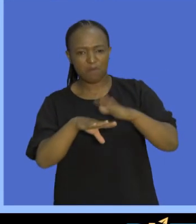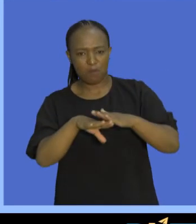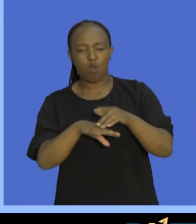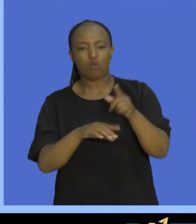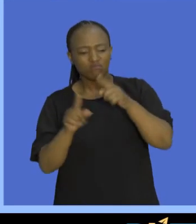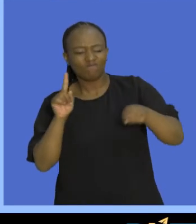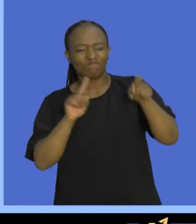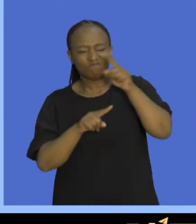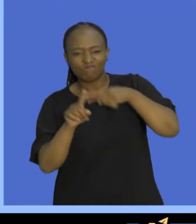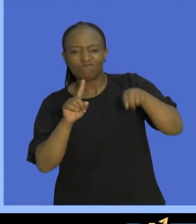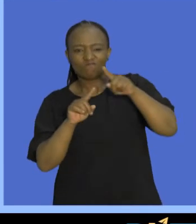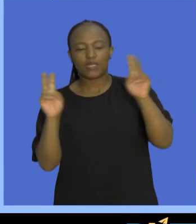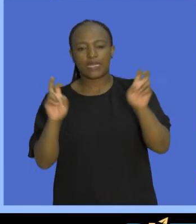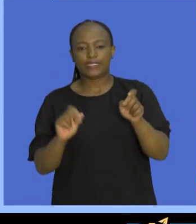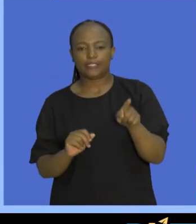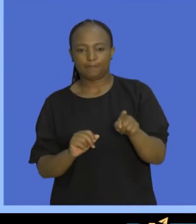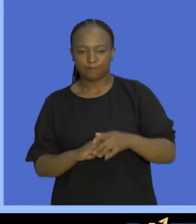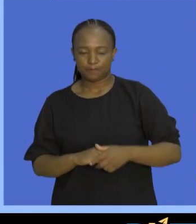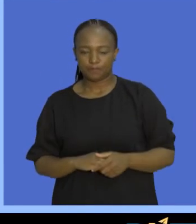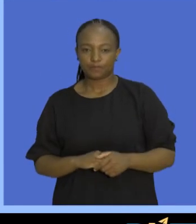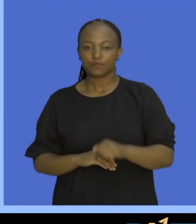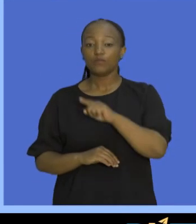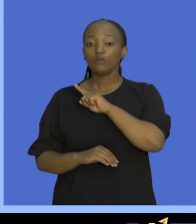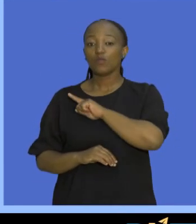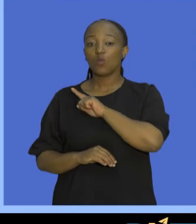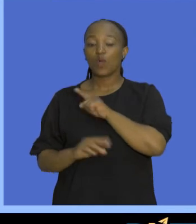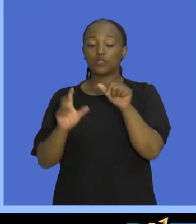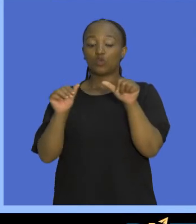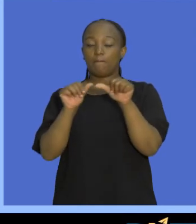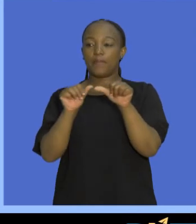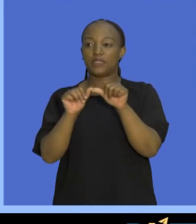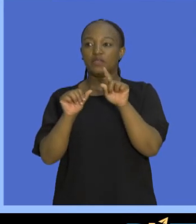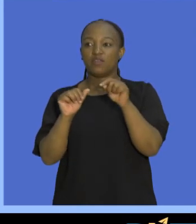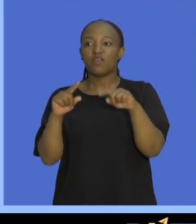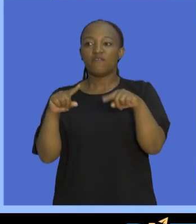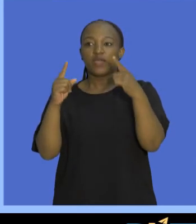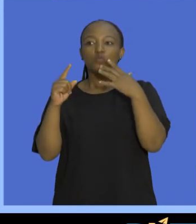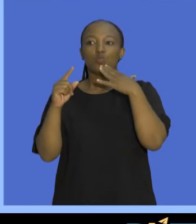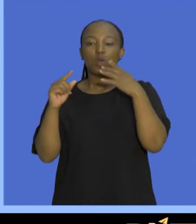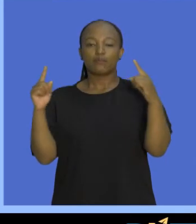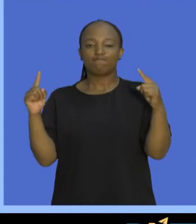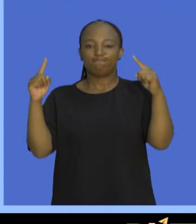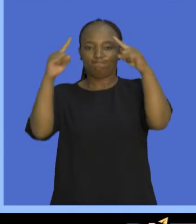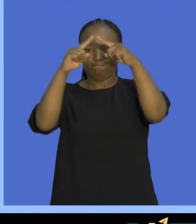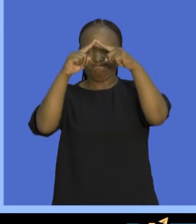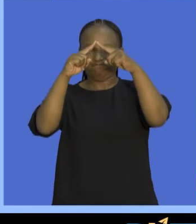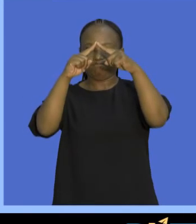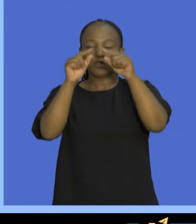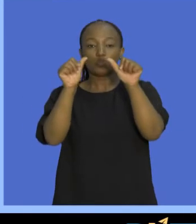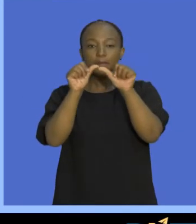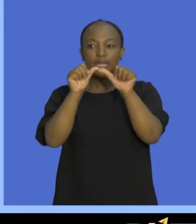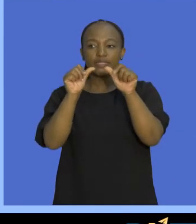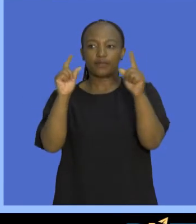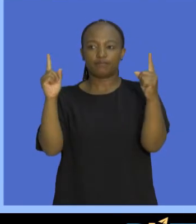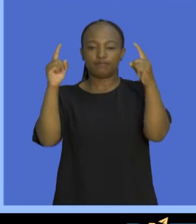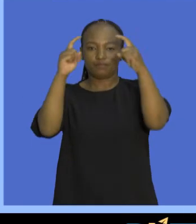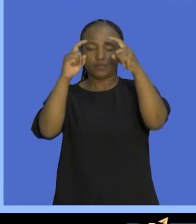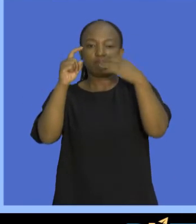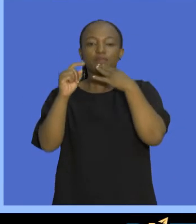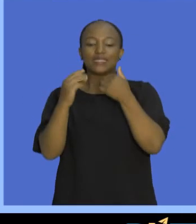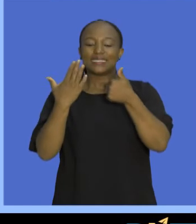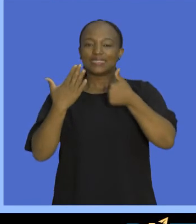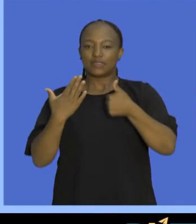actually measure the resistance of the whole circuit, we must measure the terminal potential difference, okay, which